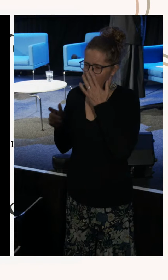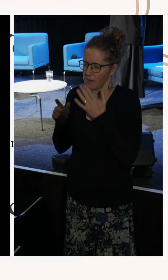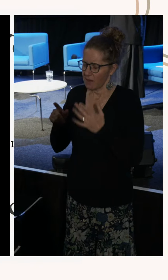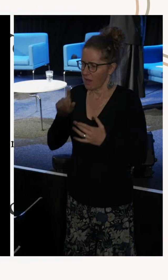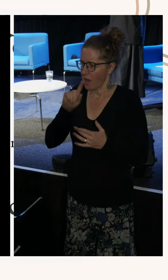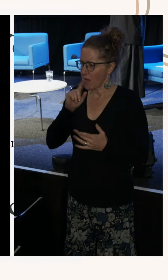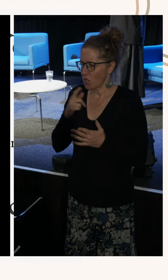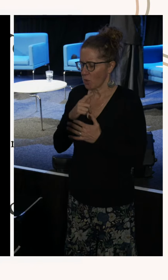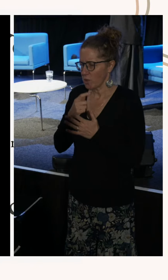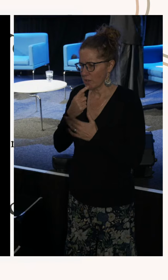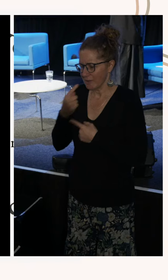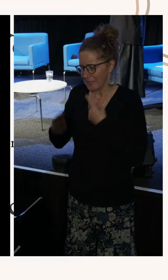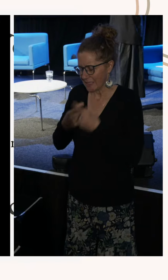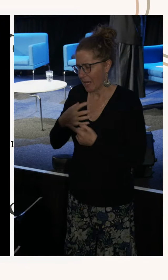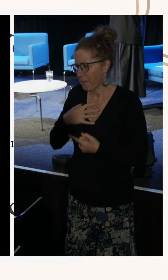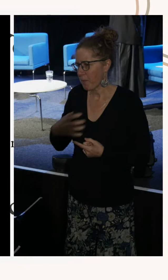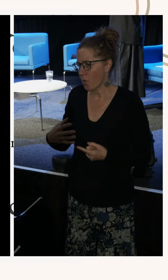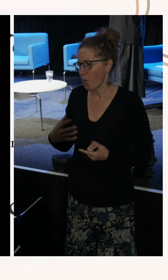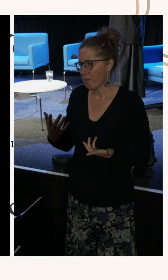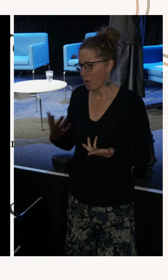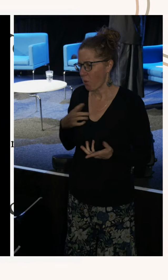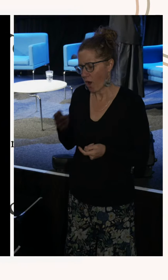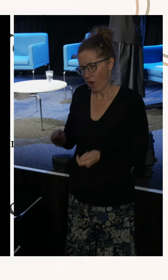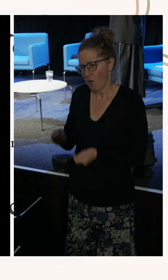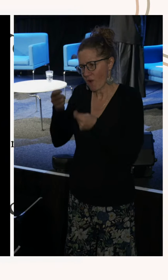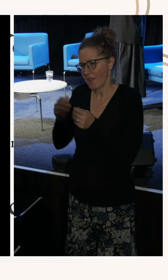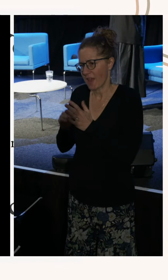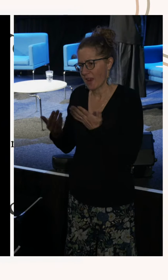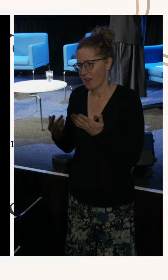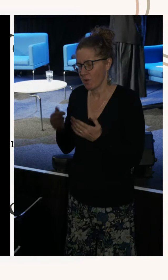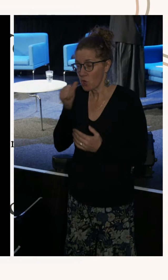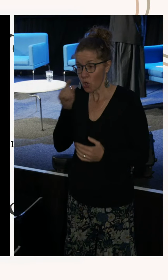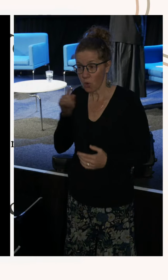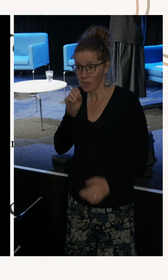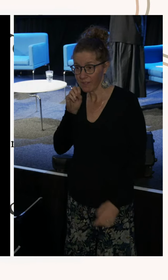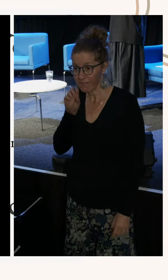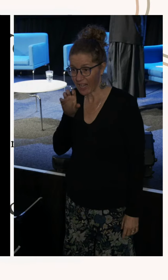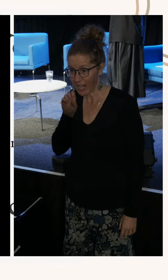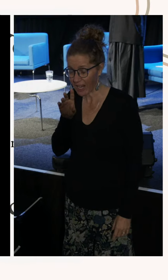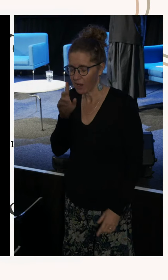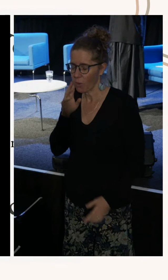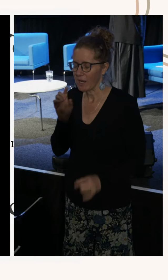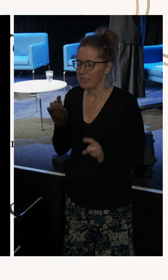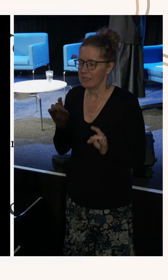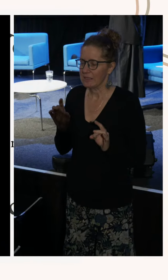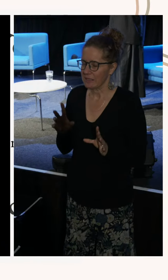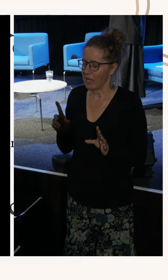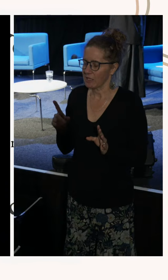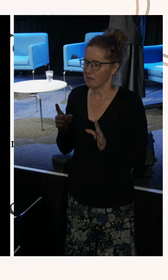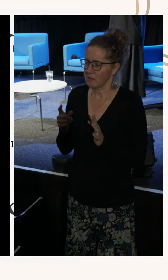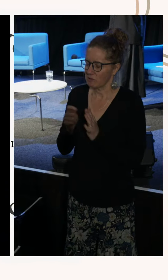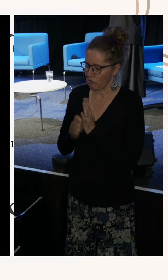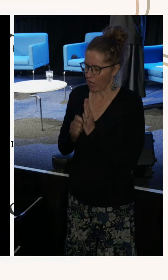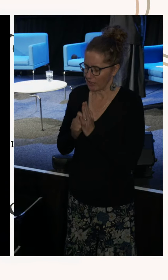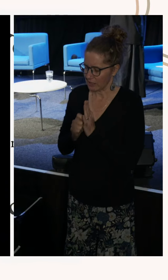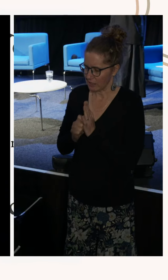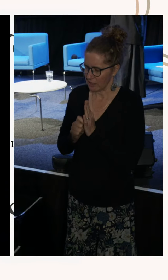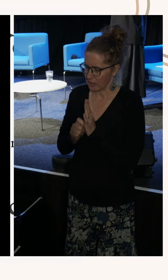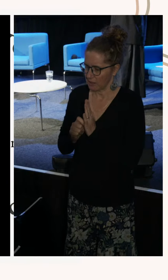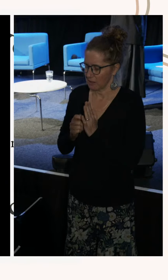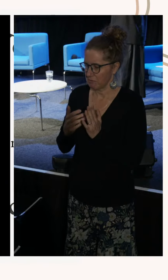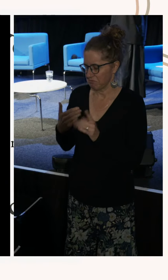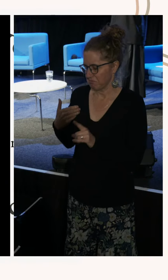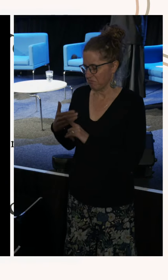but there are reasons I'm bringing him up now. You know what's funny? Since I started writing this, I mean right now, in this very moment, the last